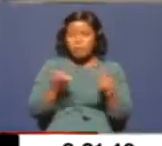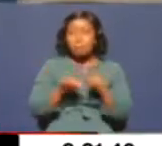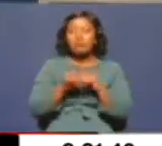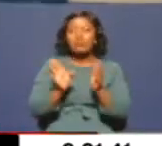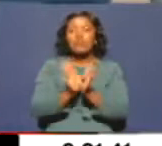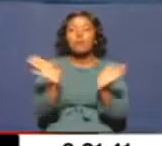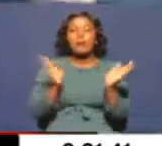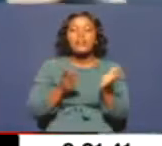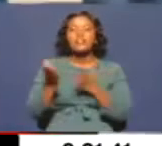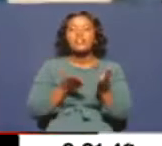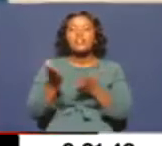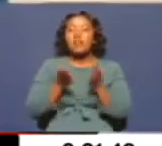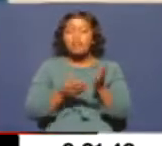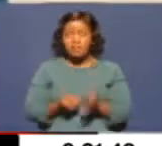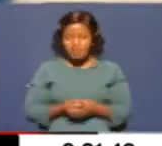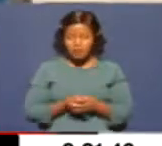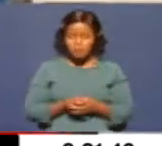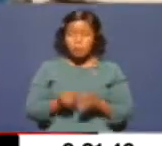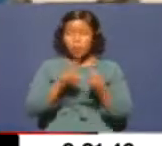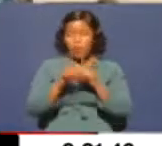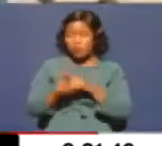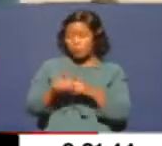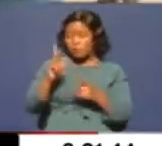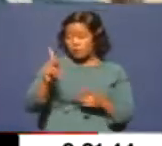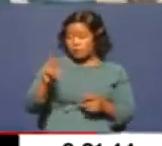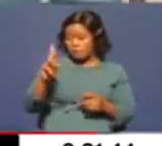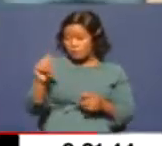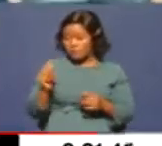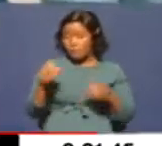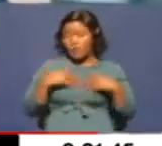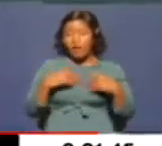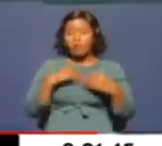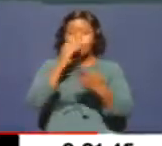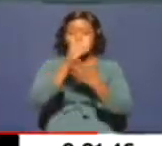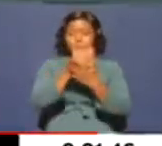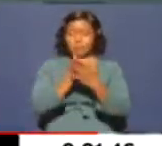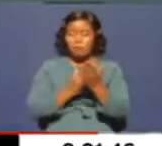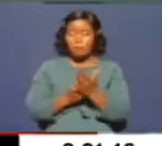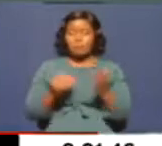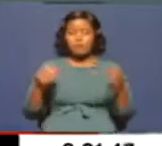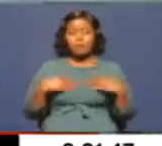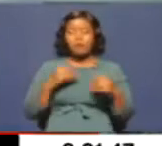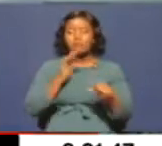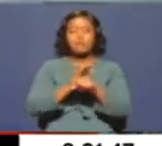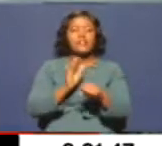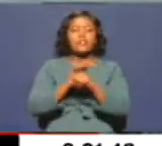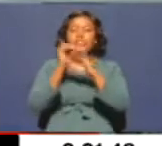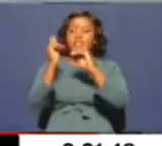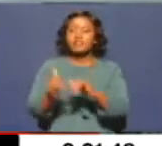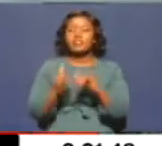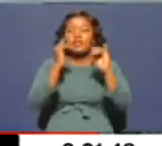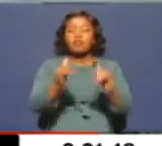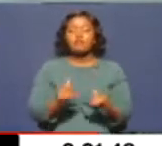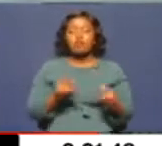On the other hand, the taxman is betting on the voluntary tax disclosure program to bring more individuals and firms to the tax